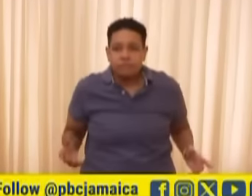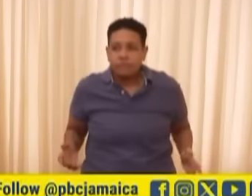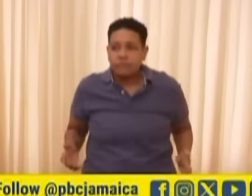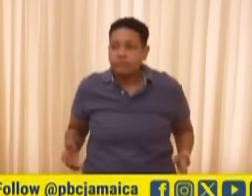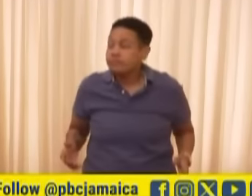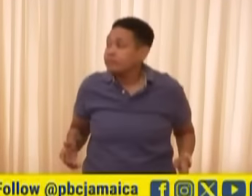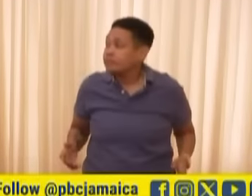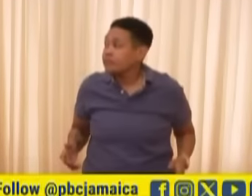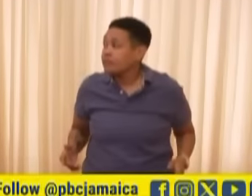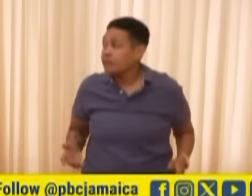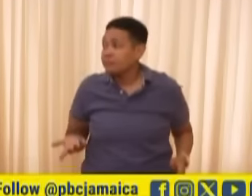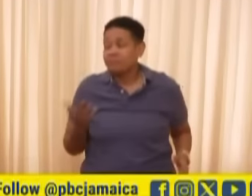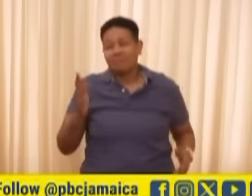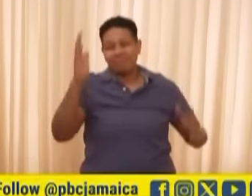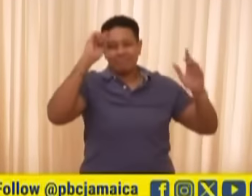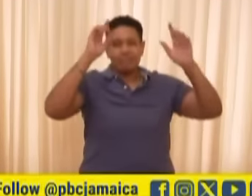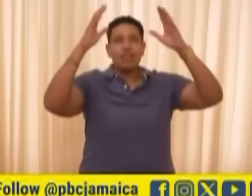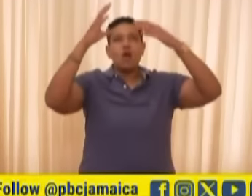Battening down.